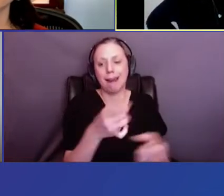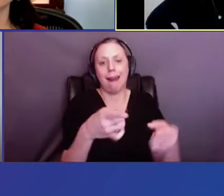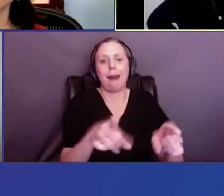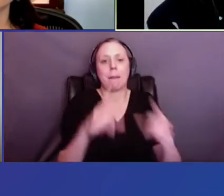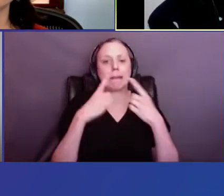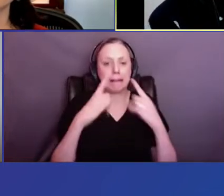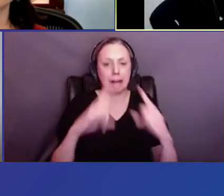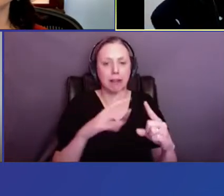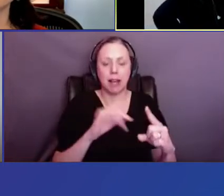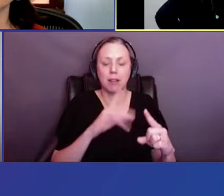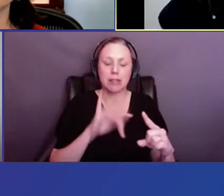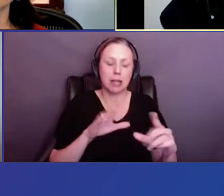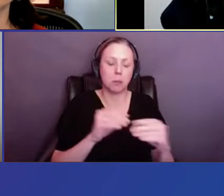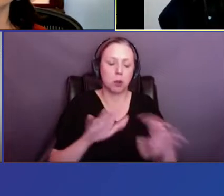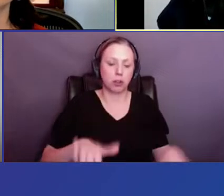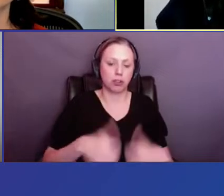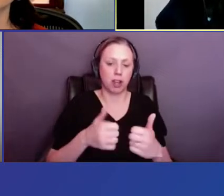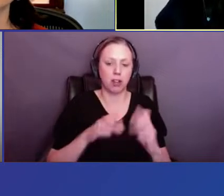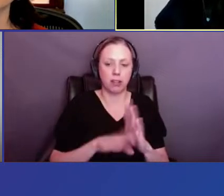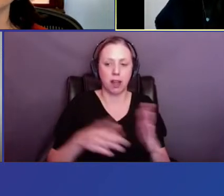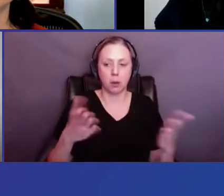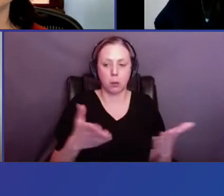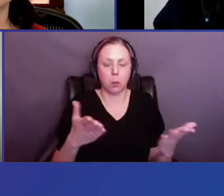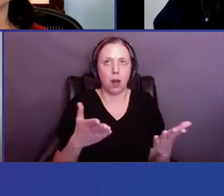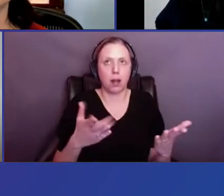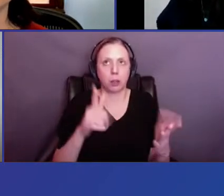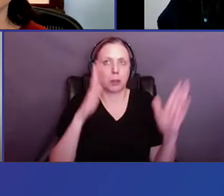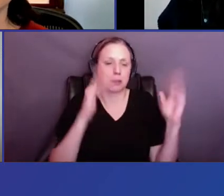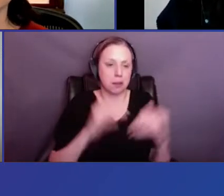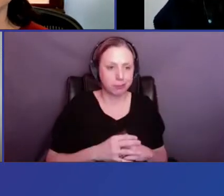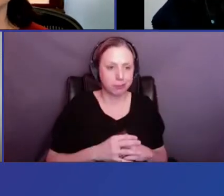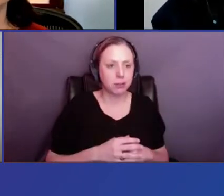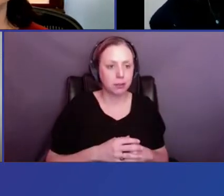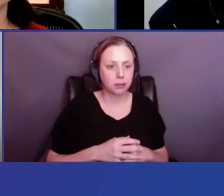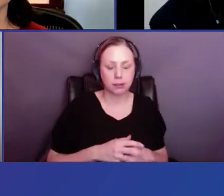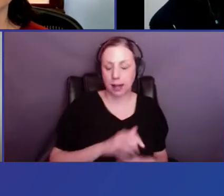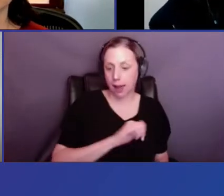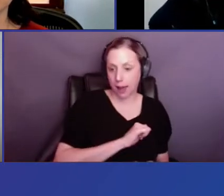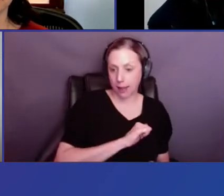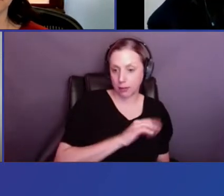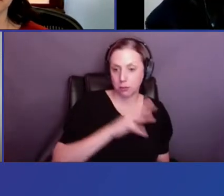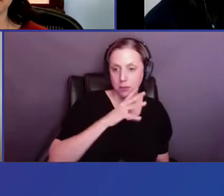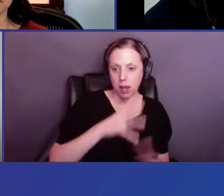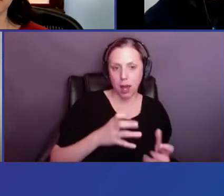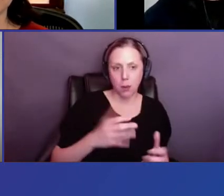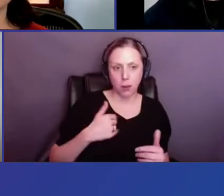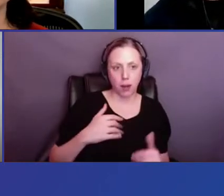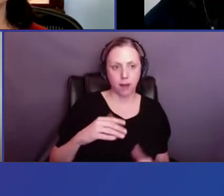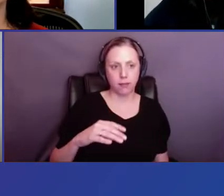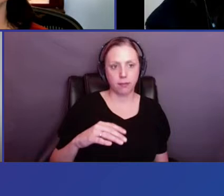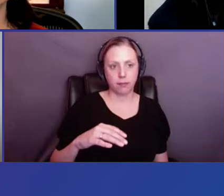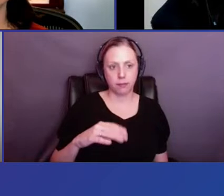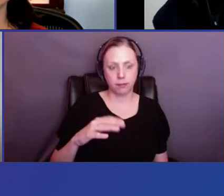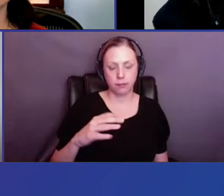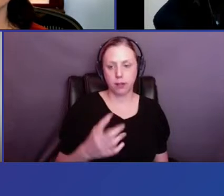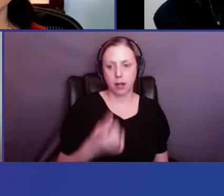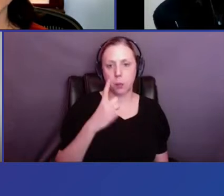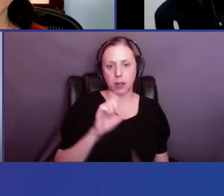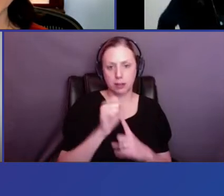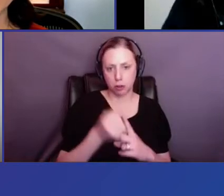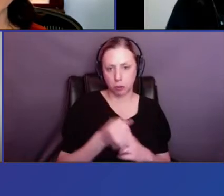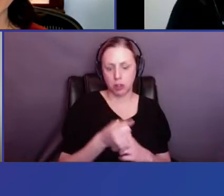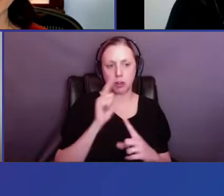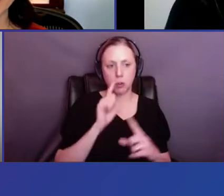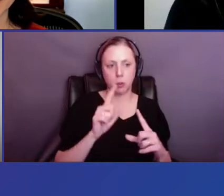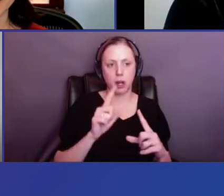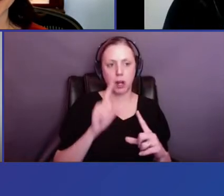And it's just harder than one would imagine. Sarah, I want to do a fourth wall peeling situation here. I want